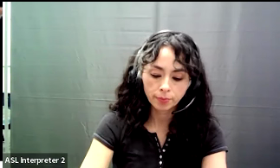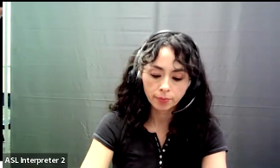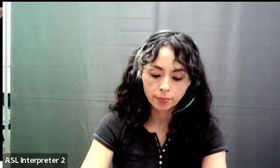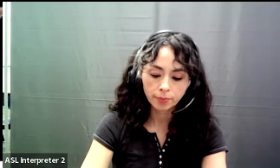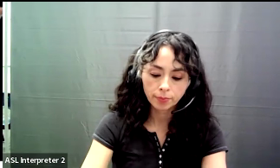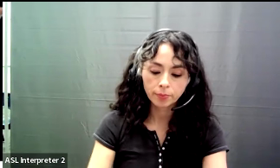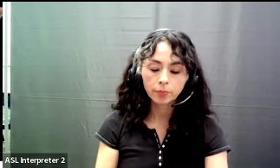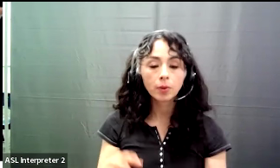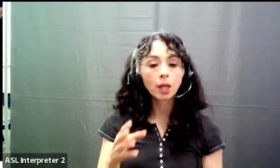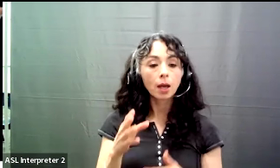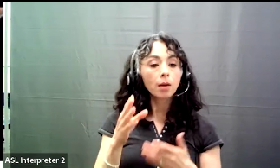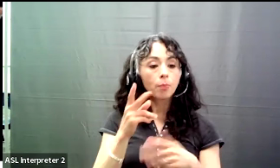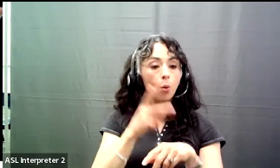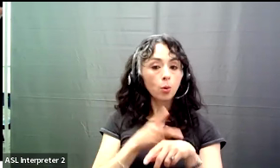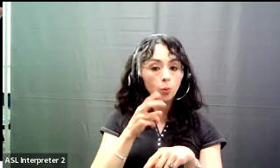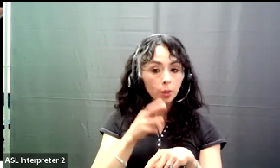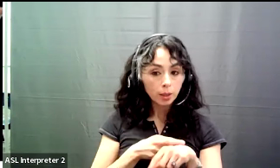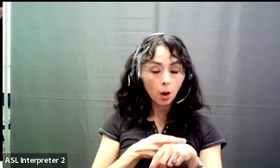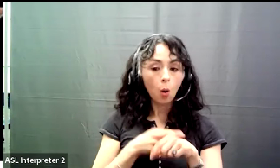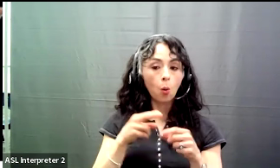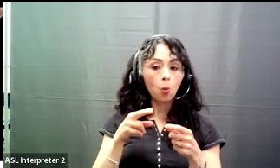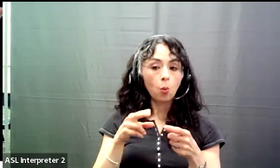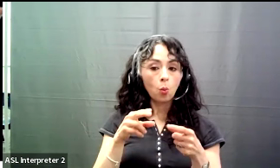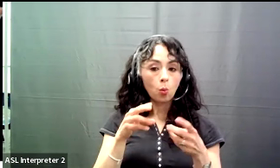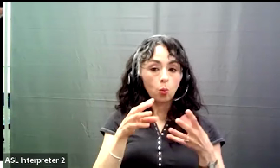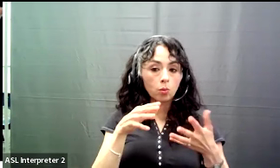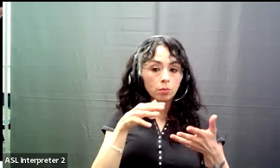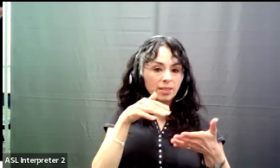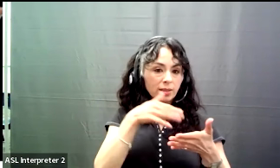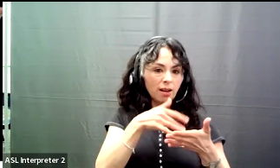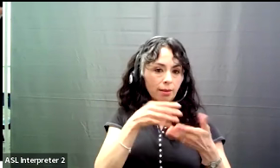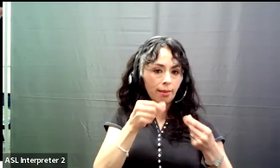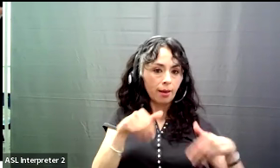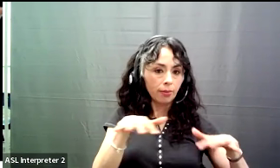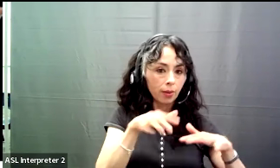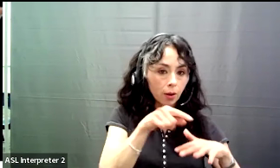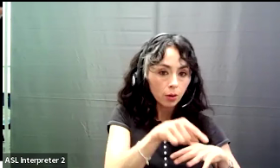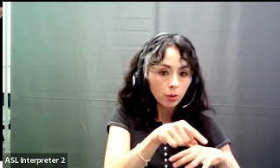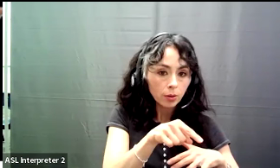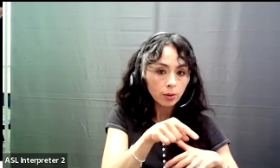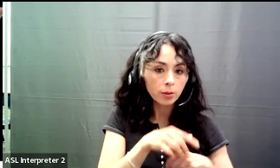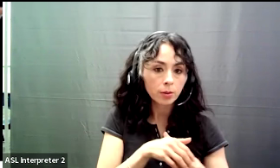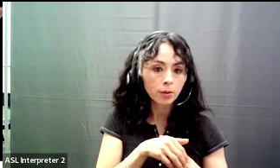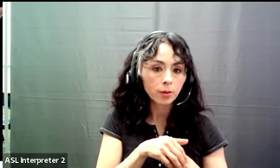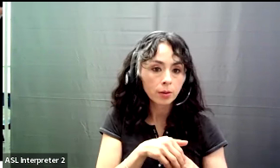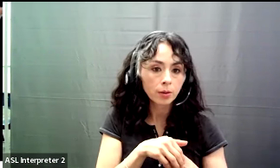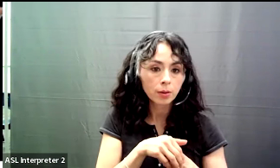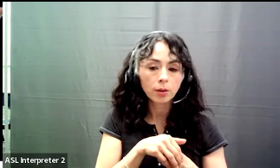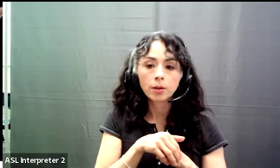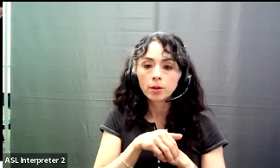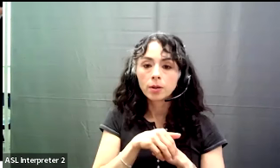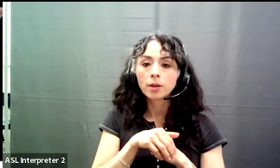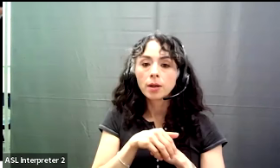the soil survey for Puerto Rico, which was published, as I said, in 1942, which is called